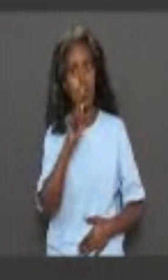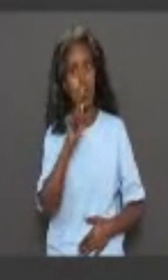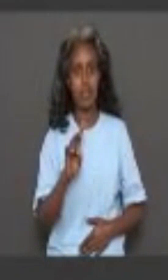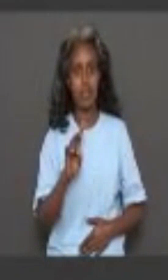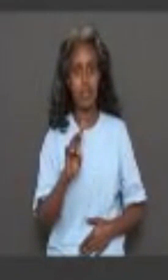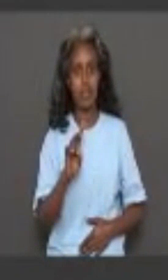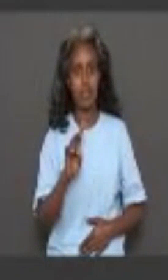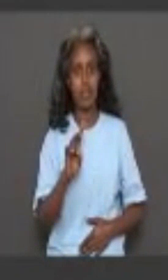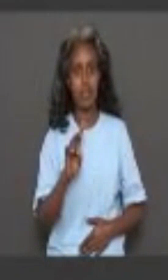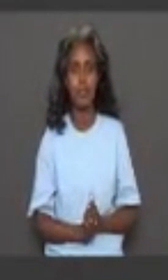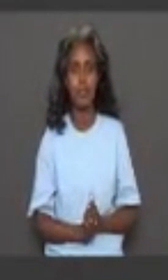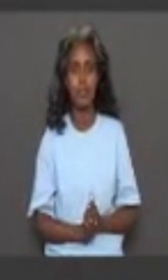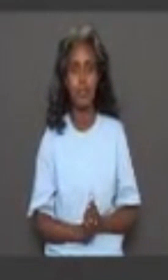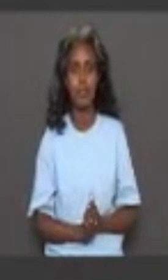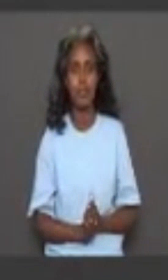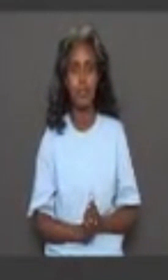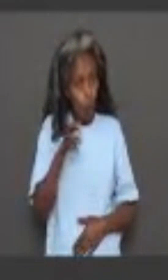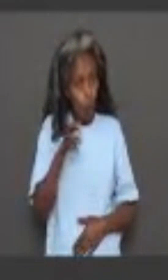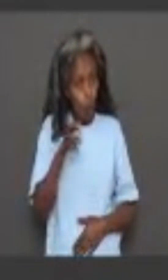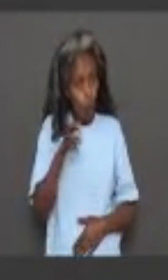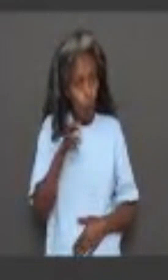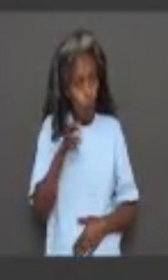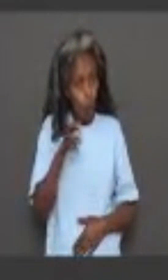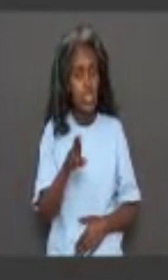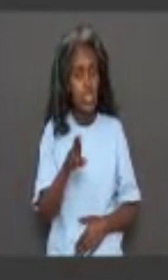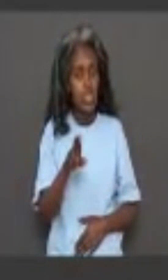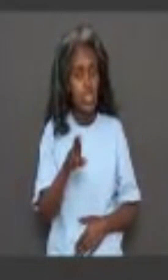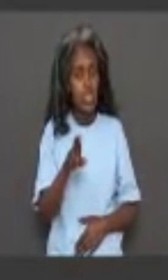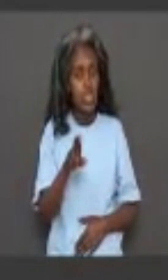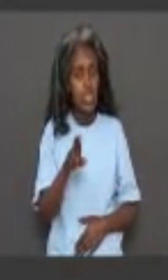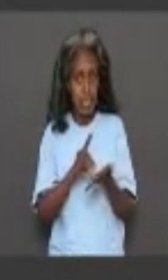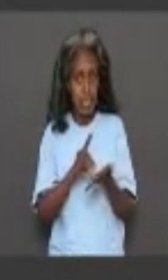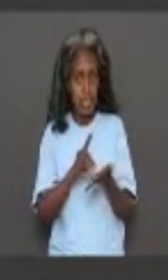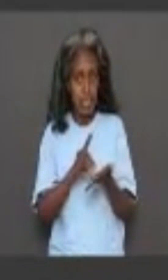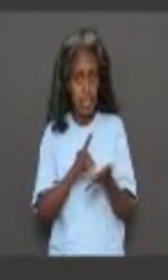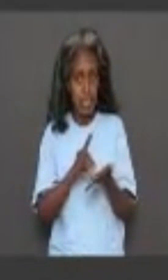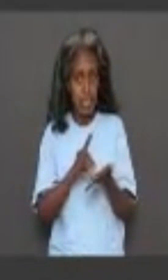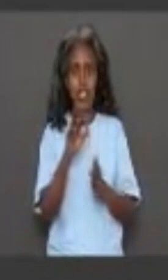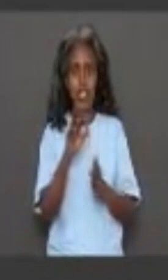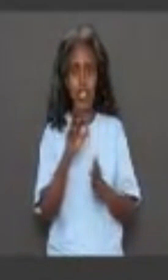1/7, or as the decimal number